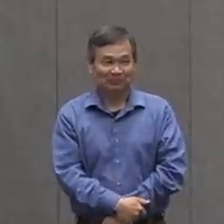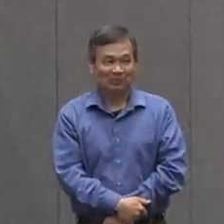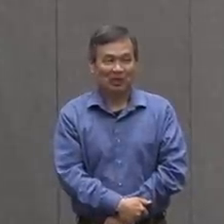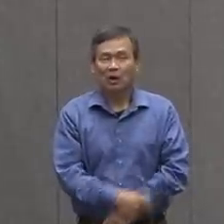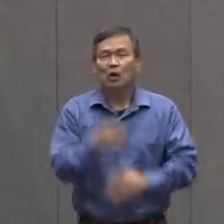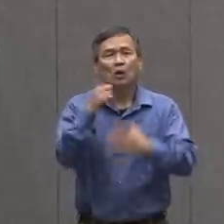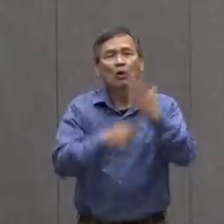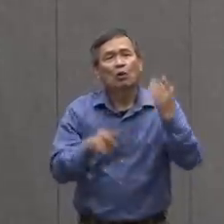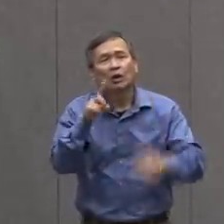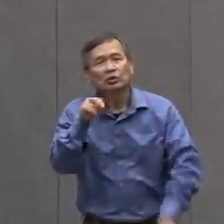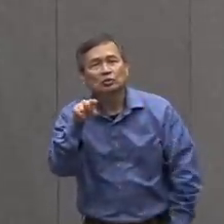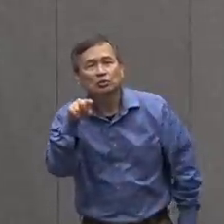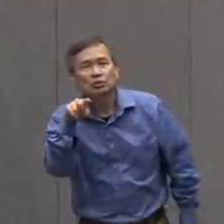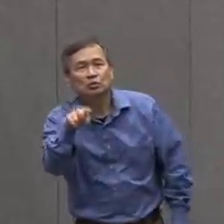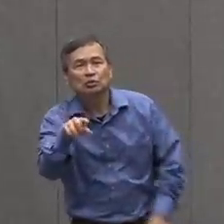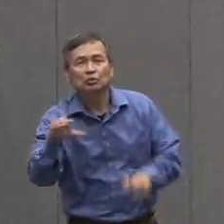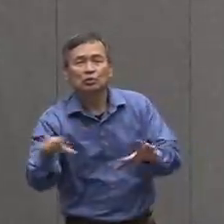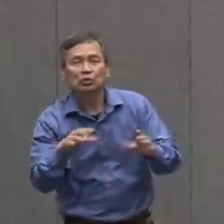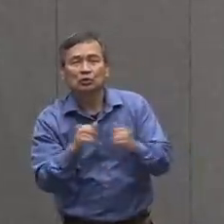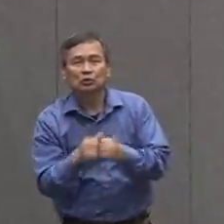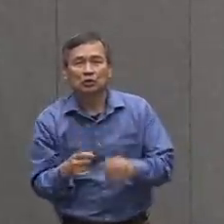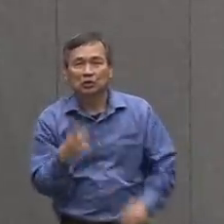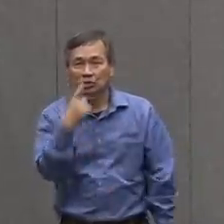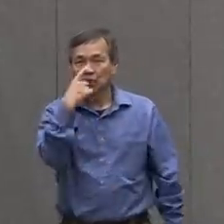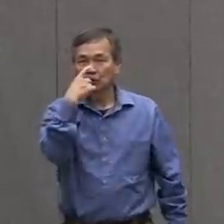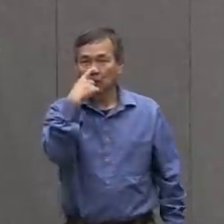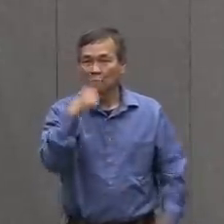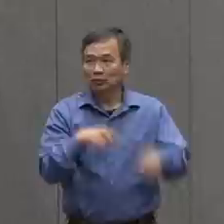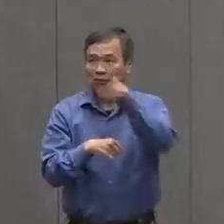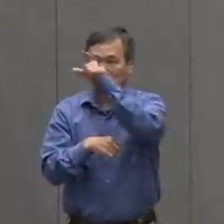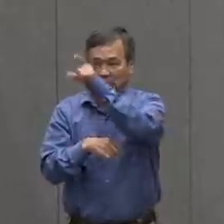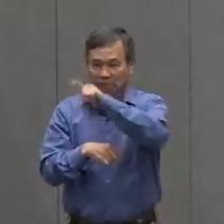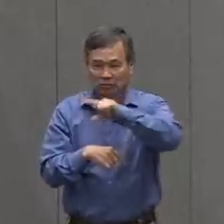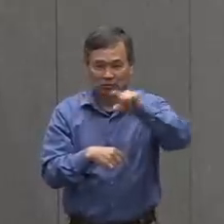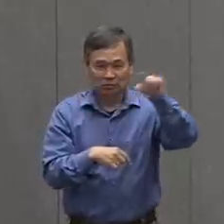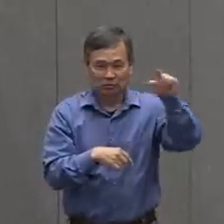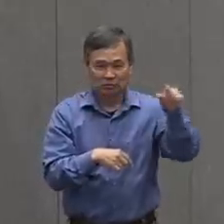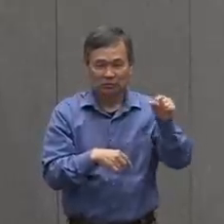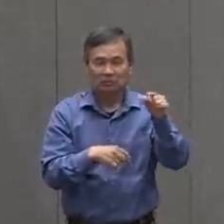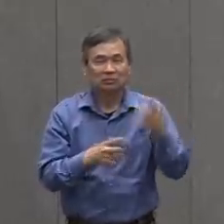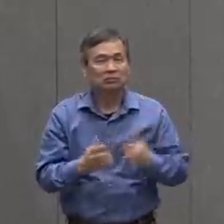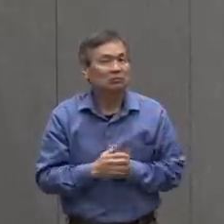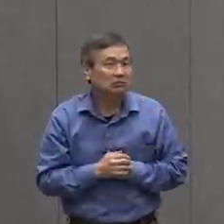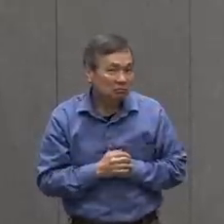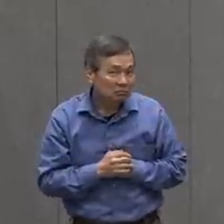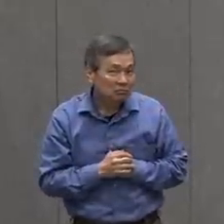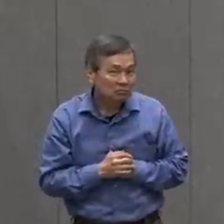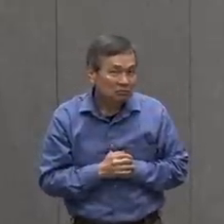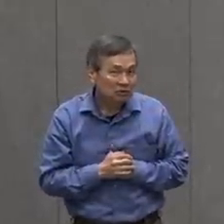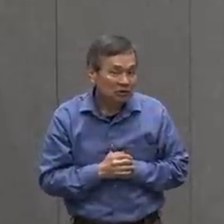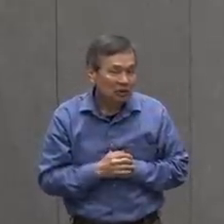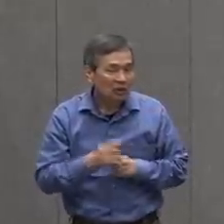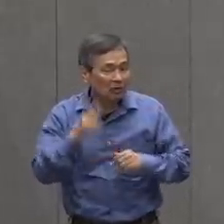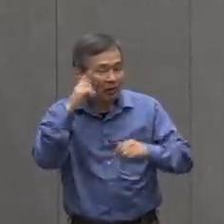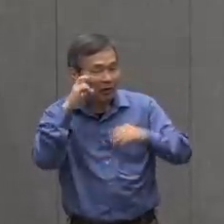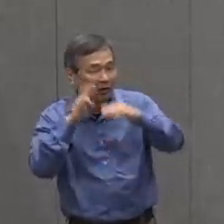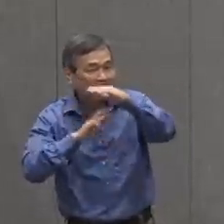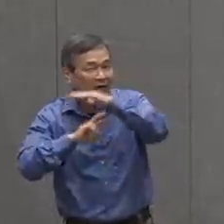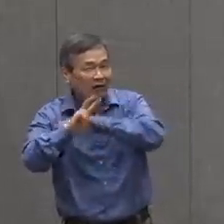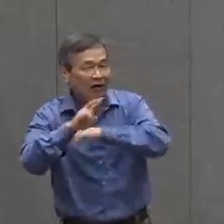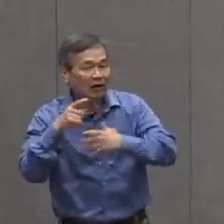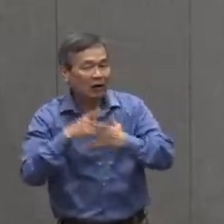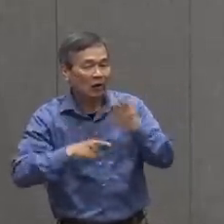What do you do with a nose like this? Let's make some predictions and see what